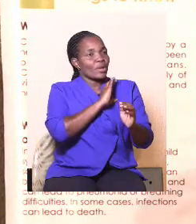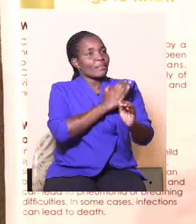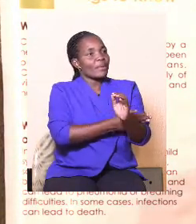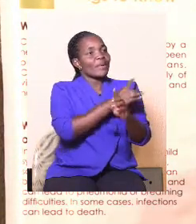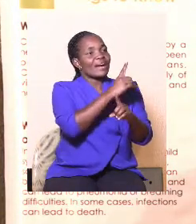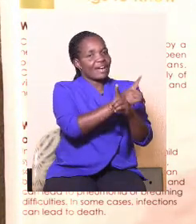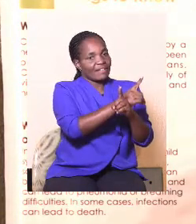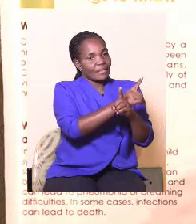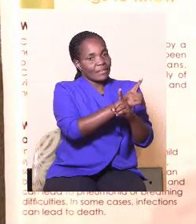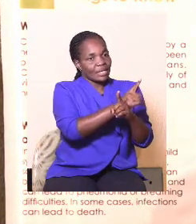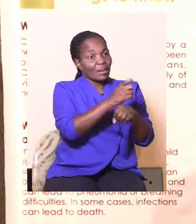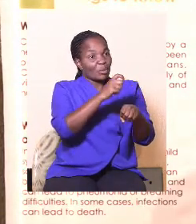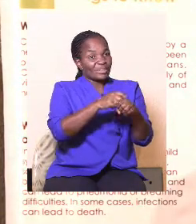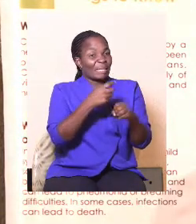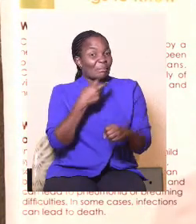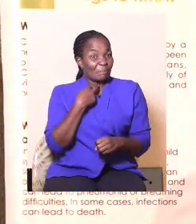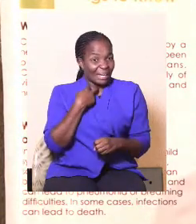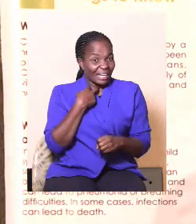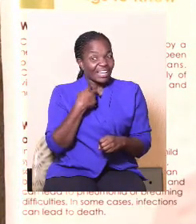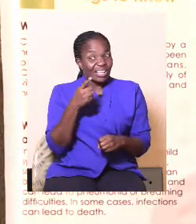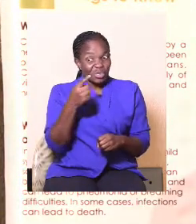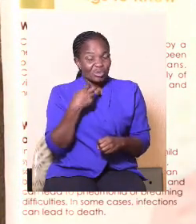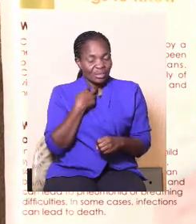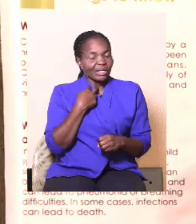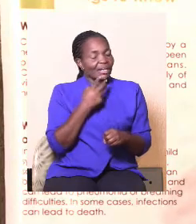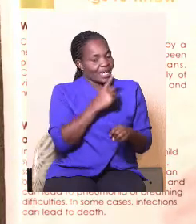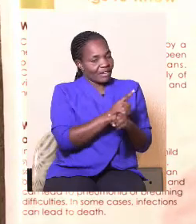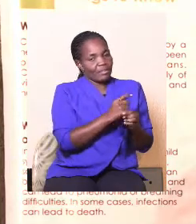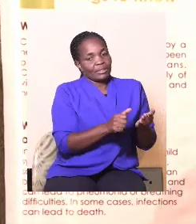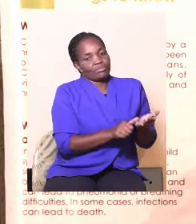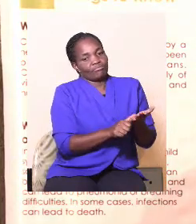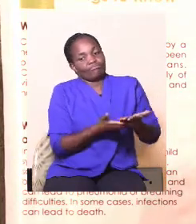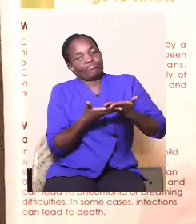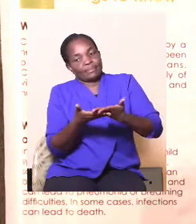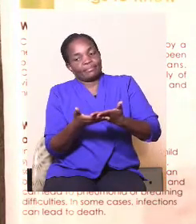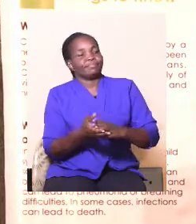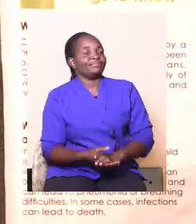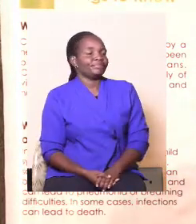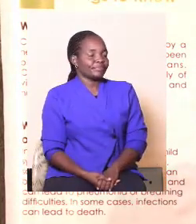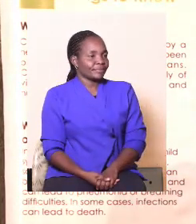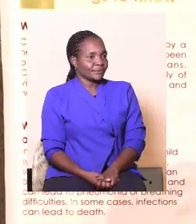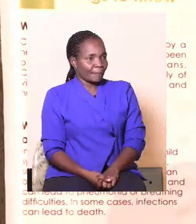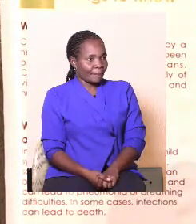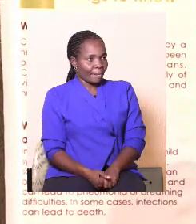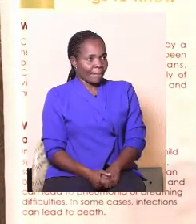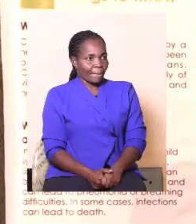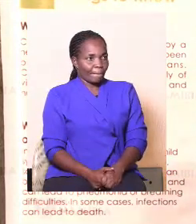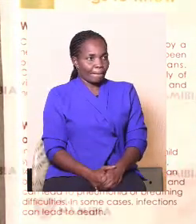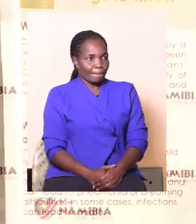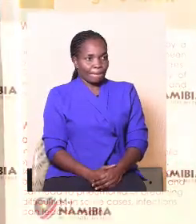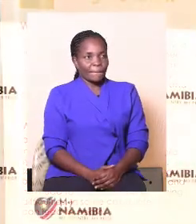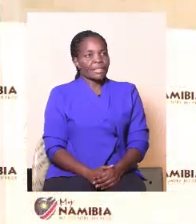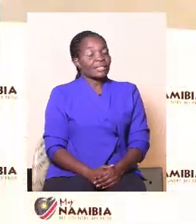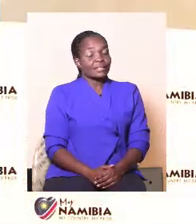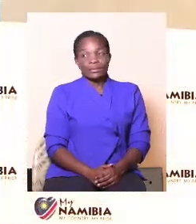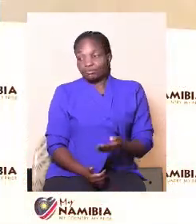you in a time of need. So I just wanted to make that emphasis. I think I have covered most of the questions. Yeah. I think my ED can